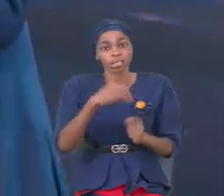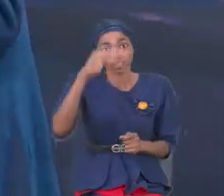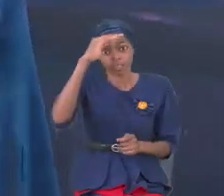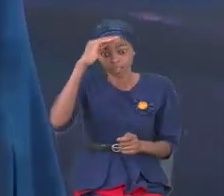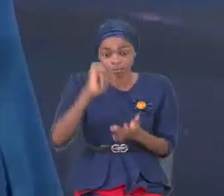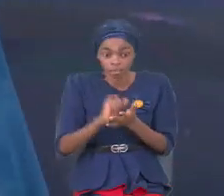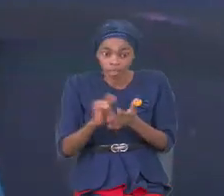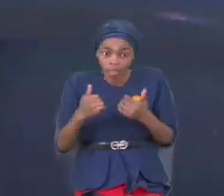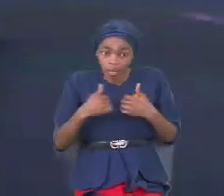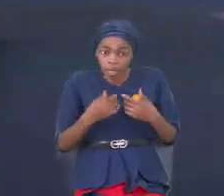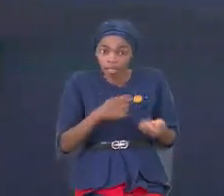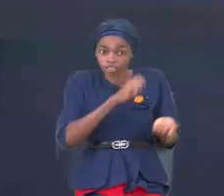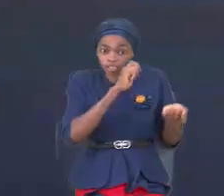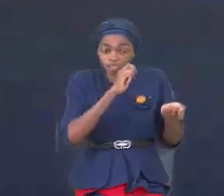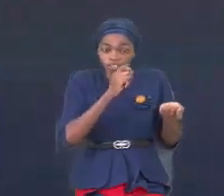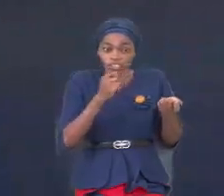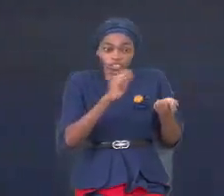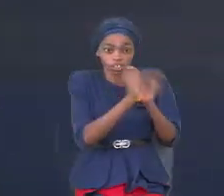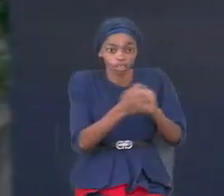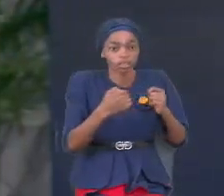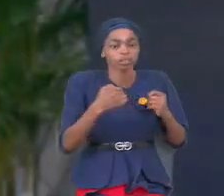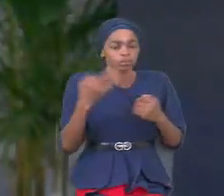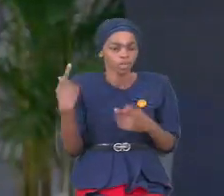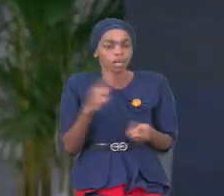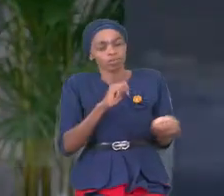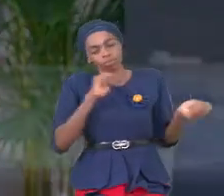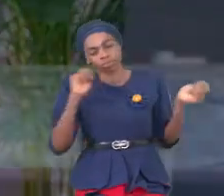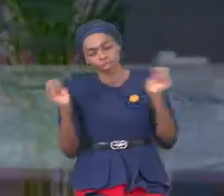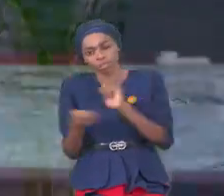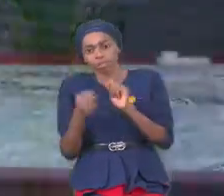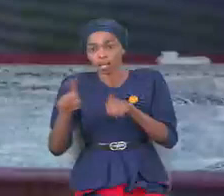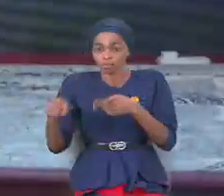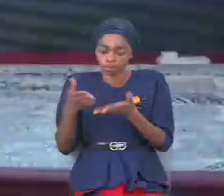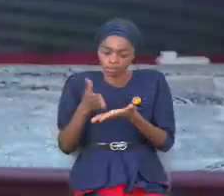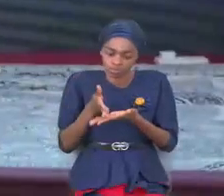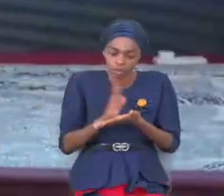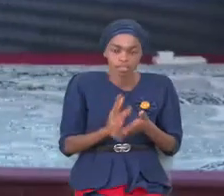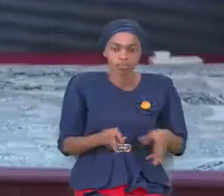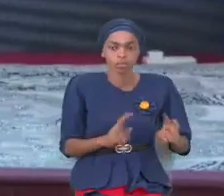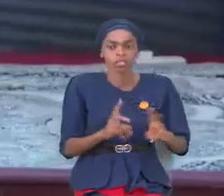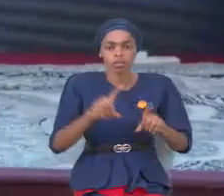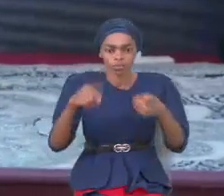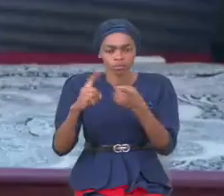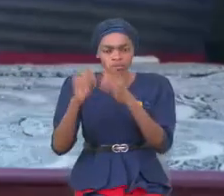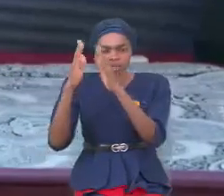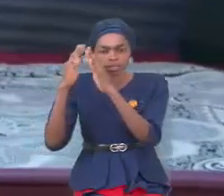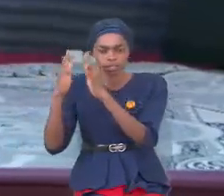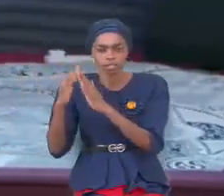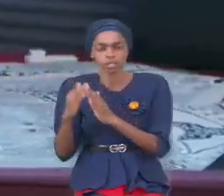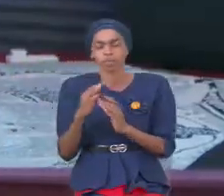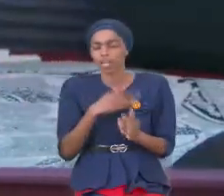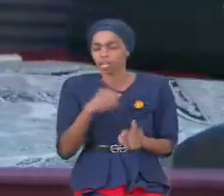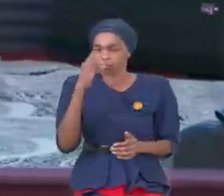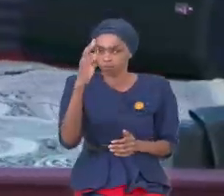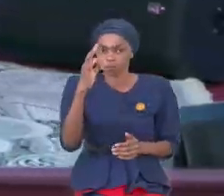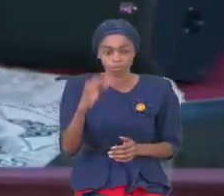will transform, will go the right direction. Go to Nineveh, that great city, and preach. Don't go